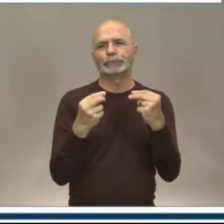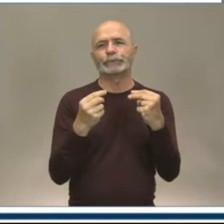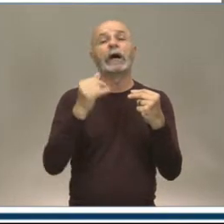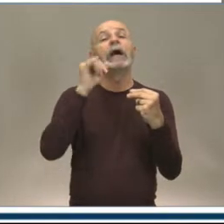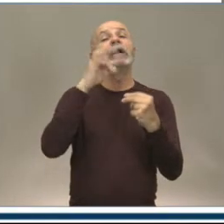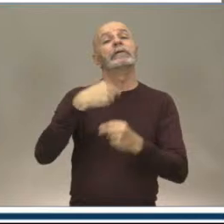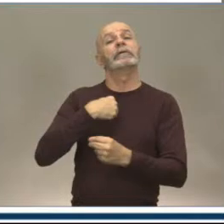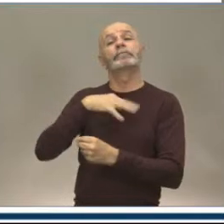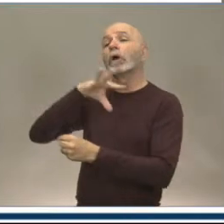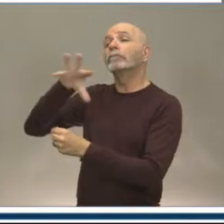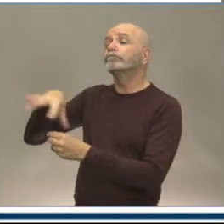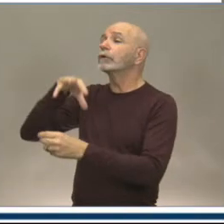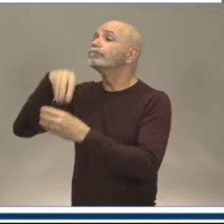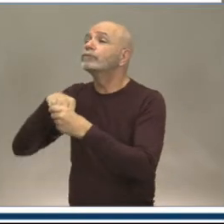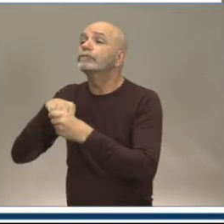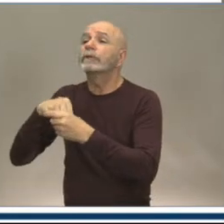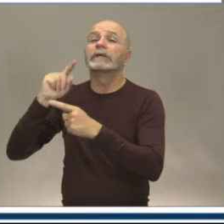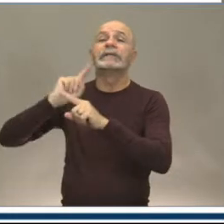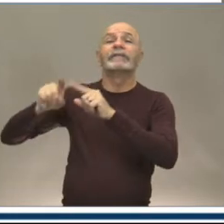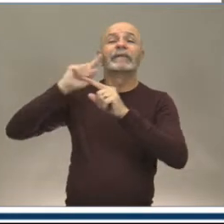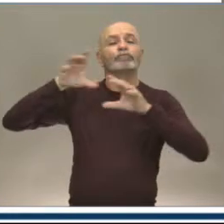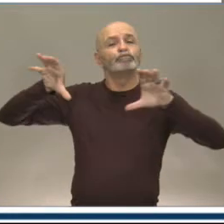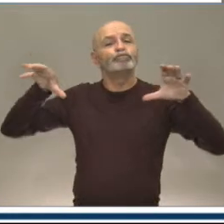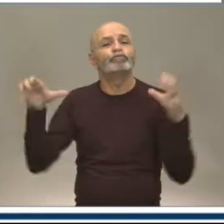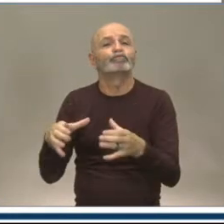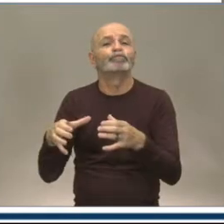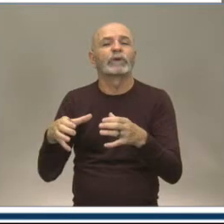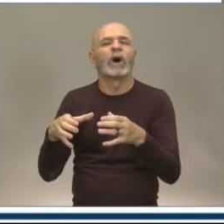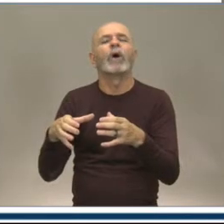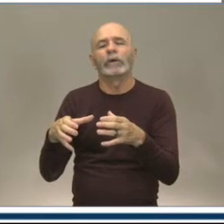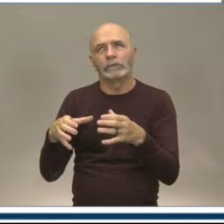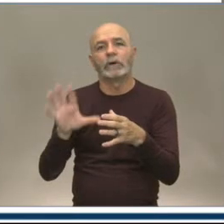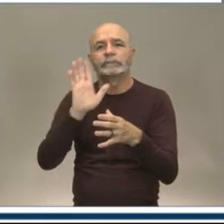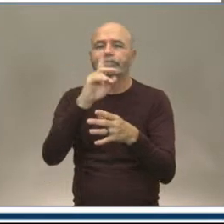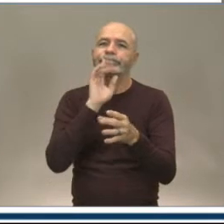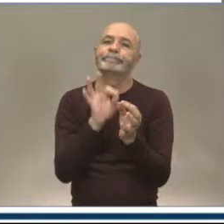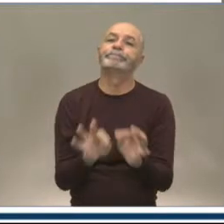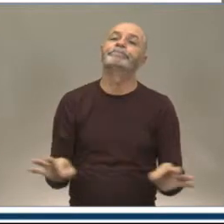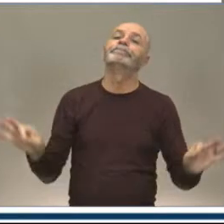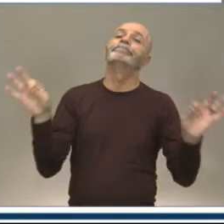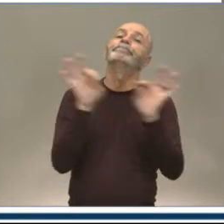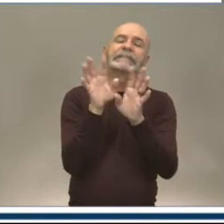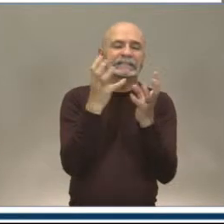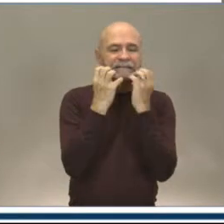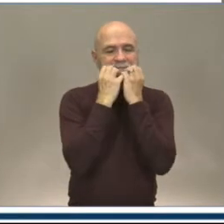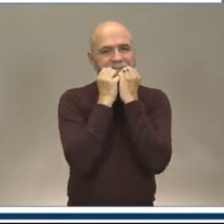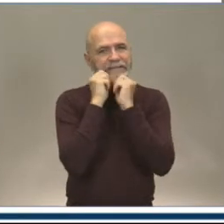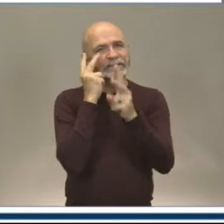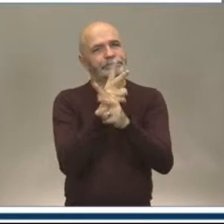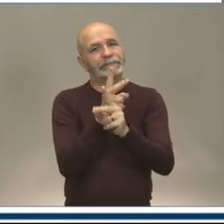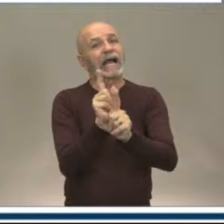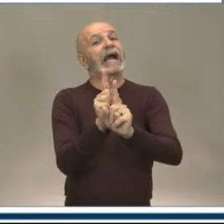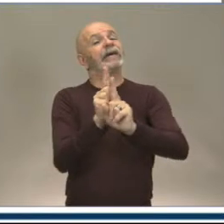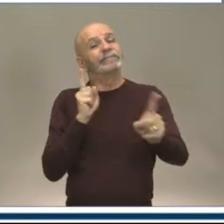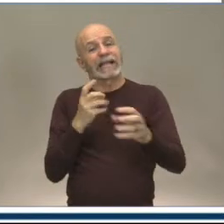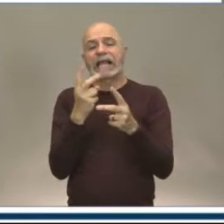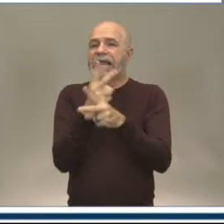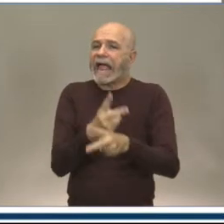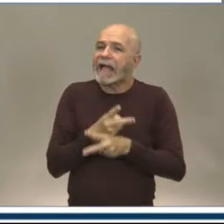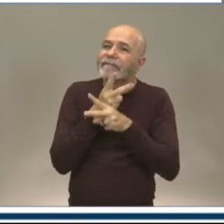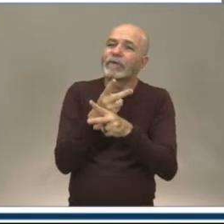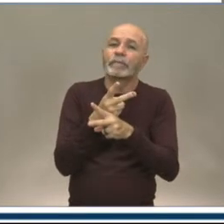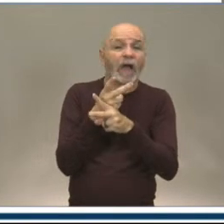and gatherings, this becomes even more important. We all know that the best ways to shut COVID-19 out